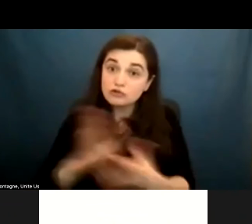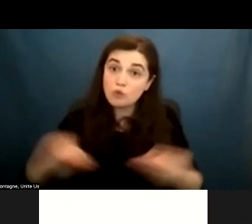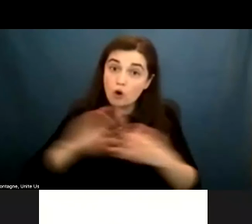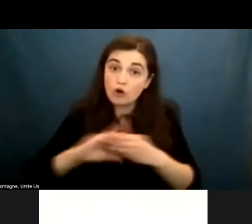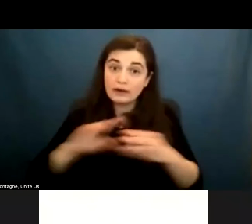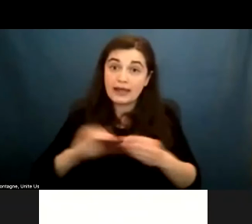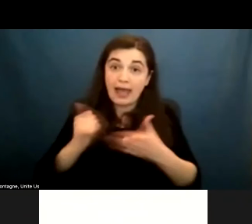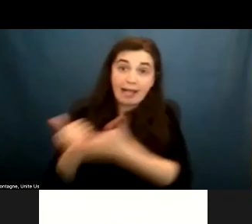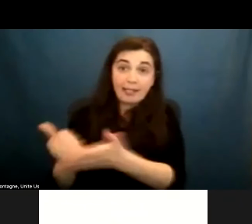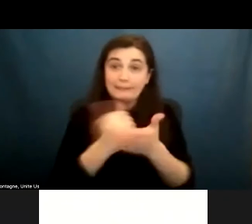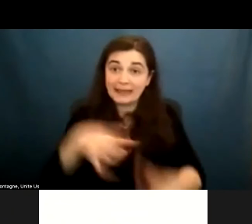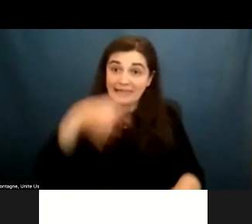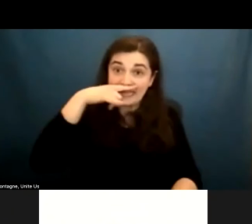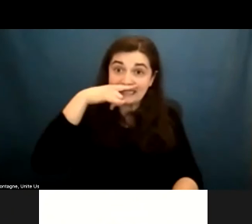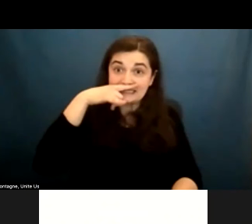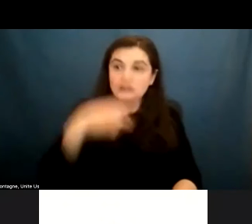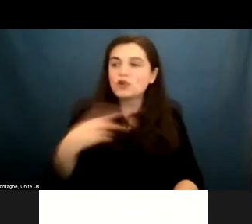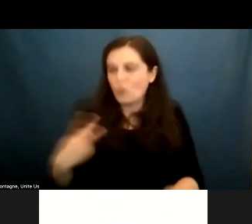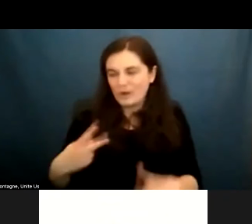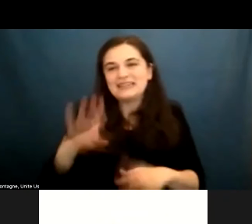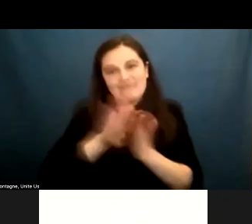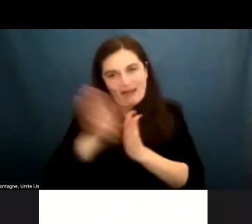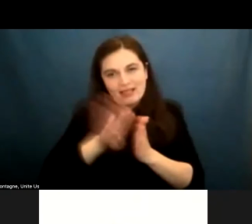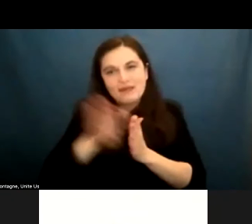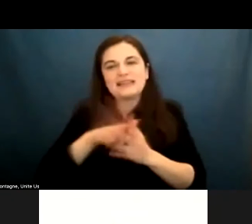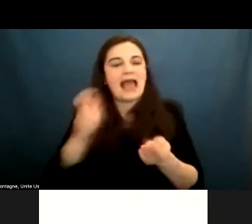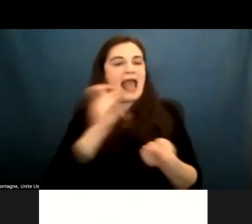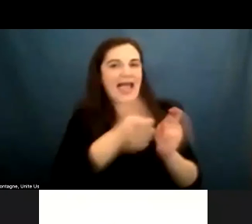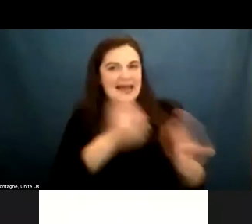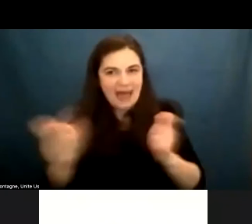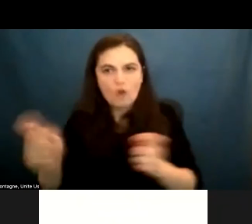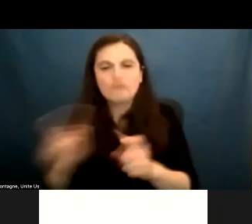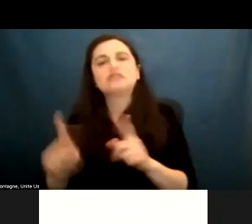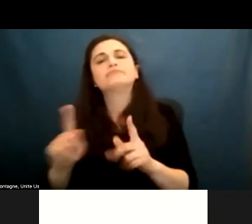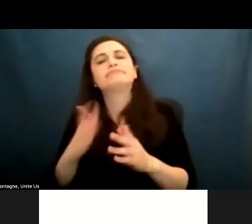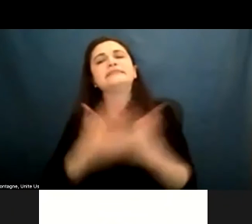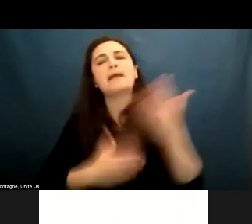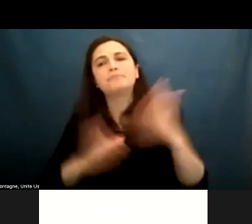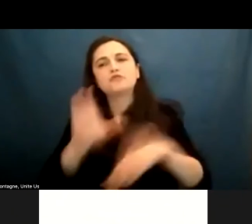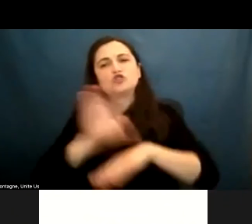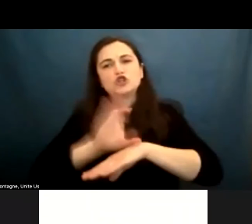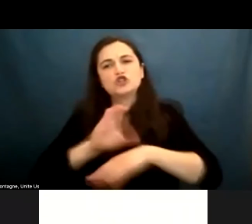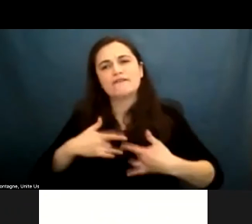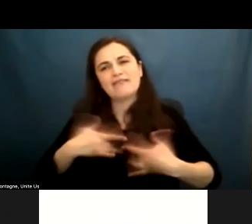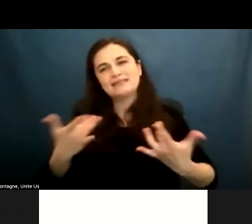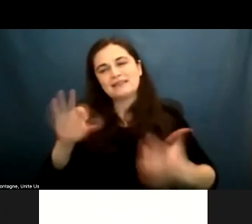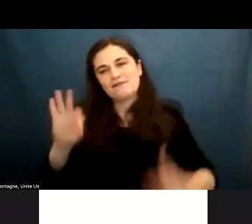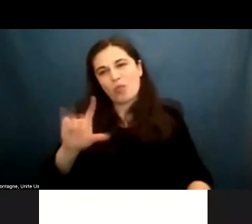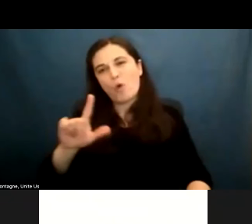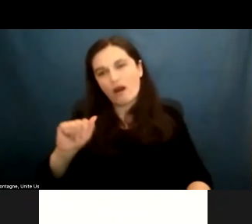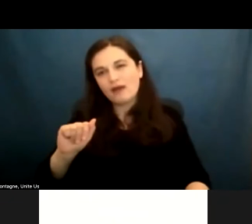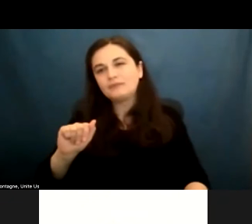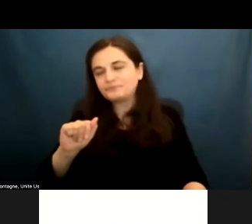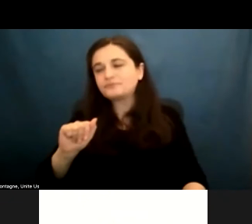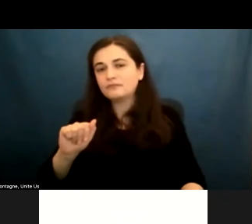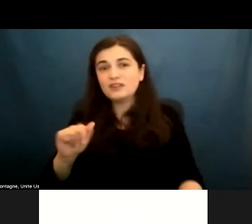And we developed that as a handout for some church events that we did in Orlando and Tampa. So it could be as easy as bringing something